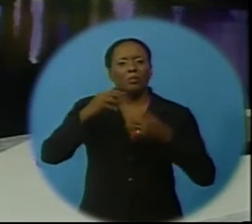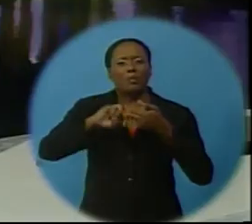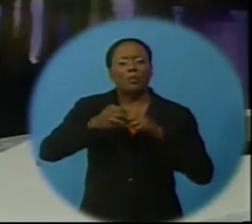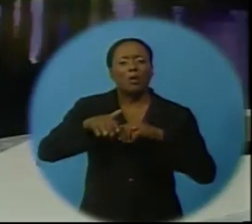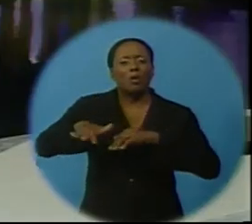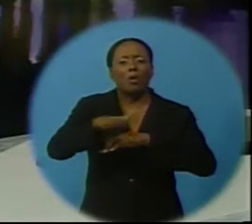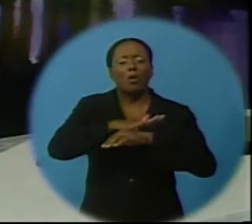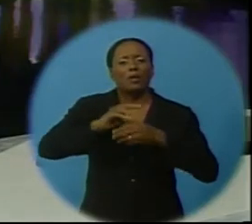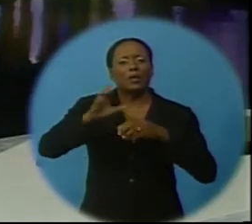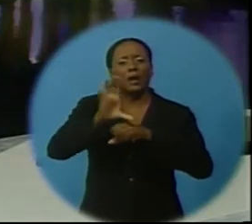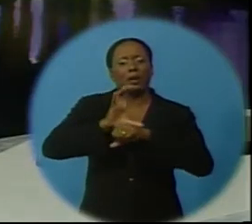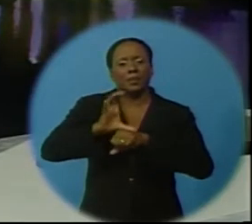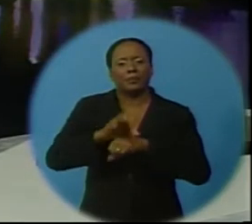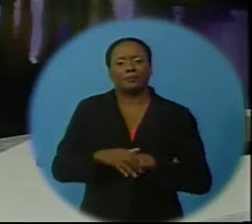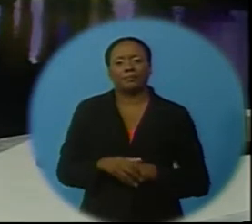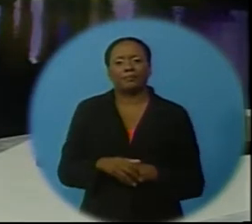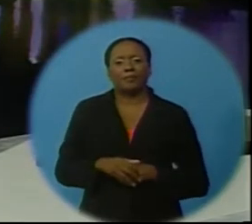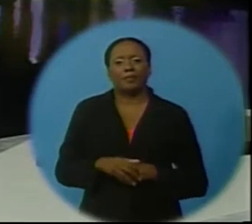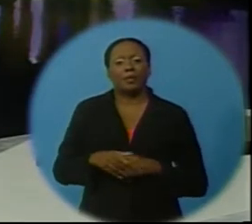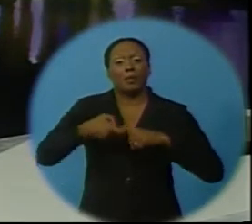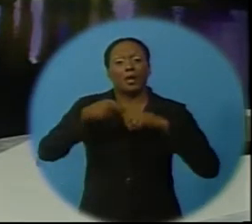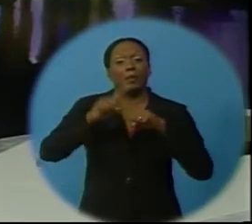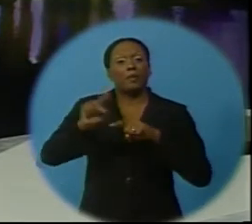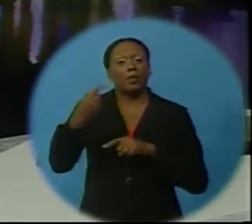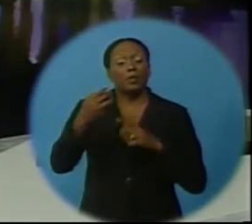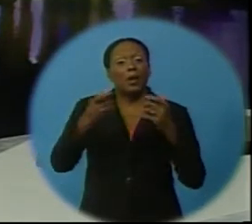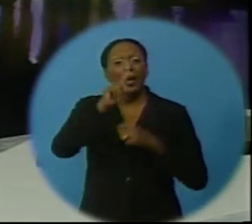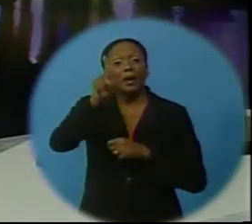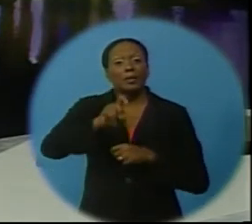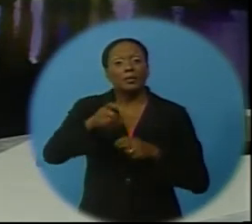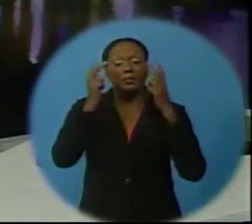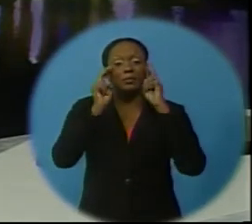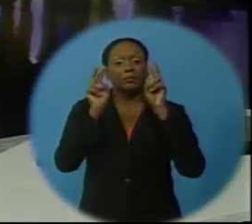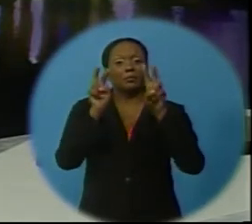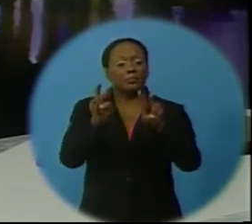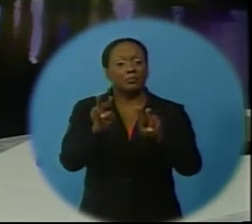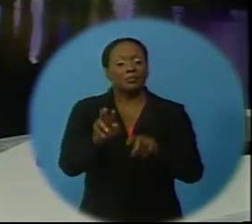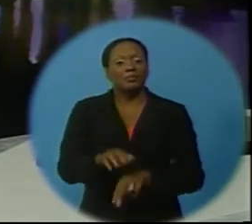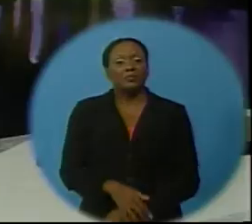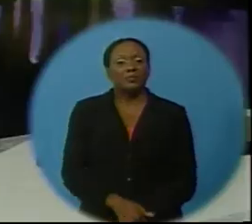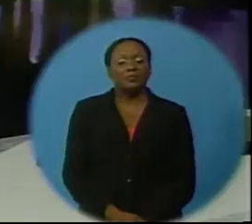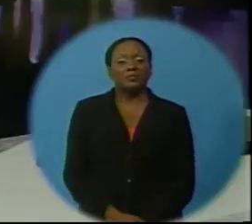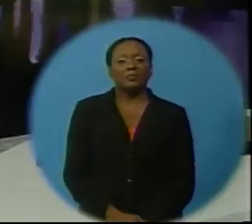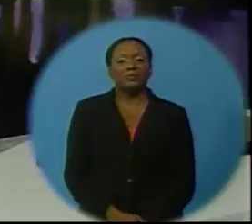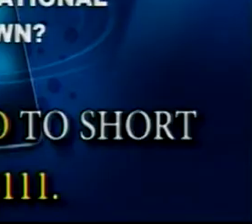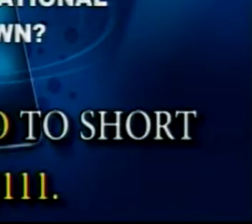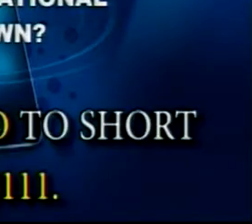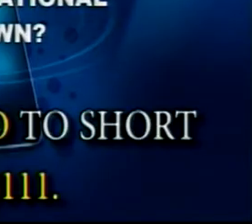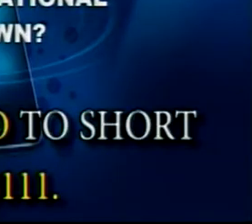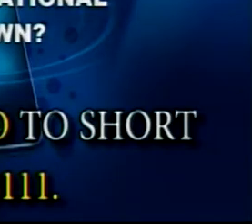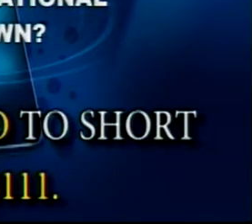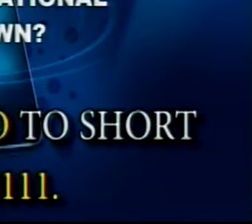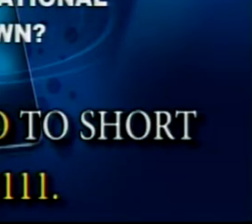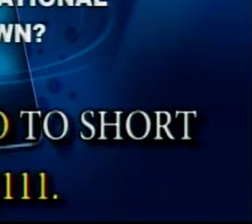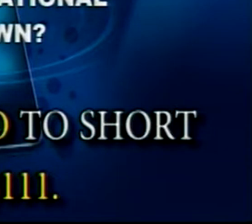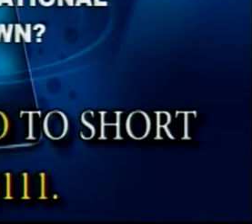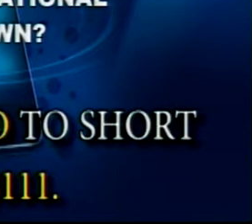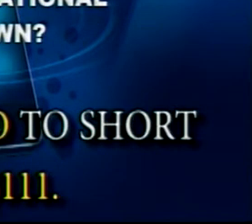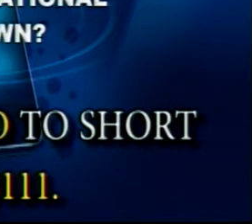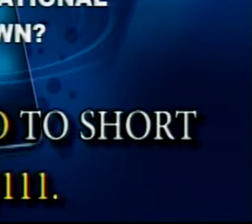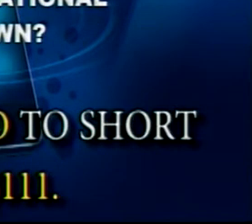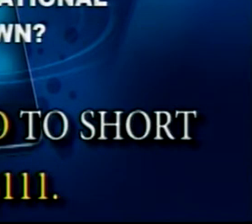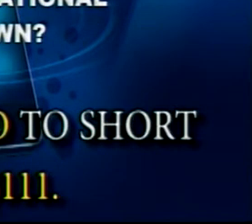region. We'll have more news in just a moment, but first we want to get your take on this question. Do you think the